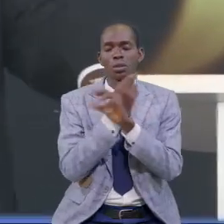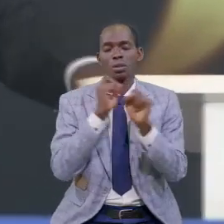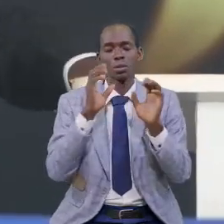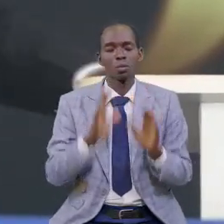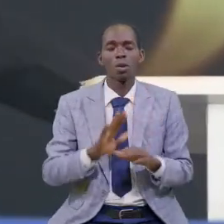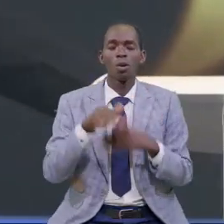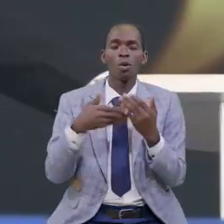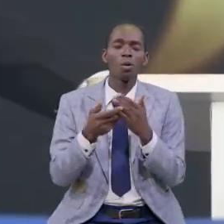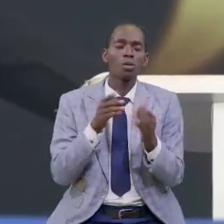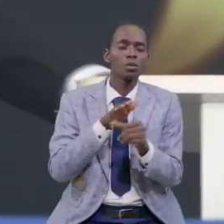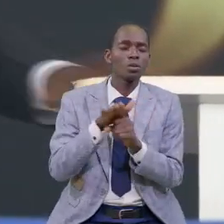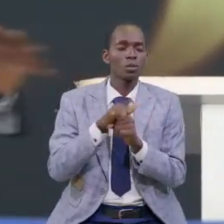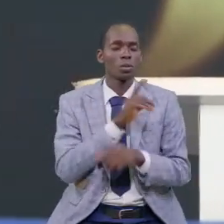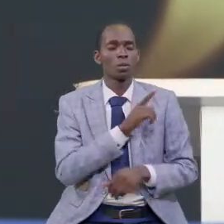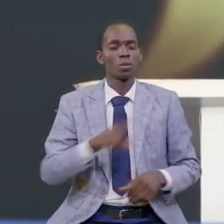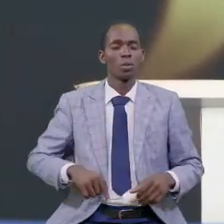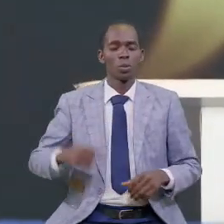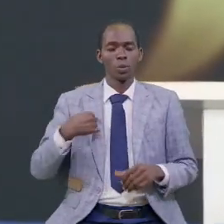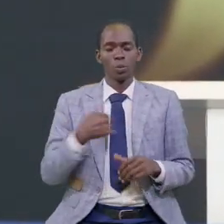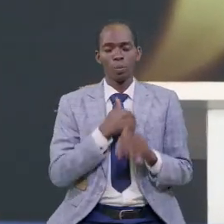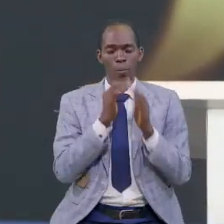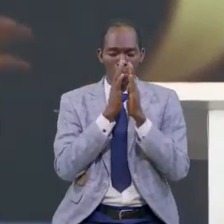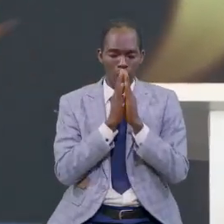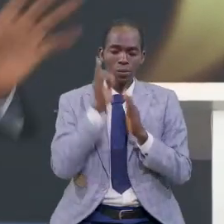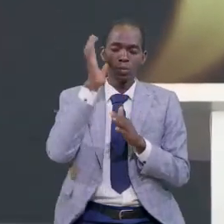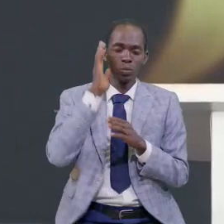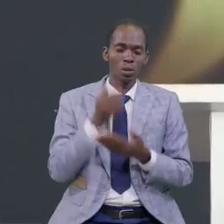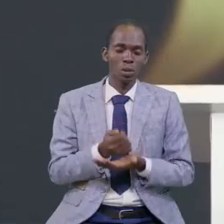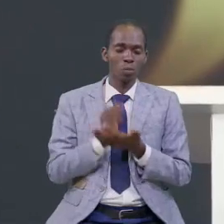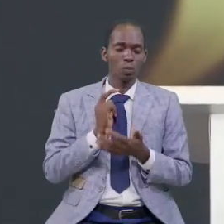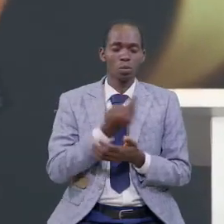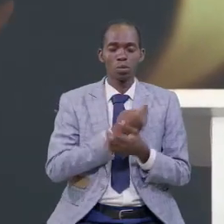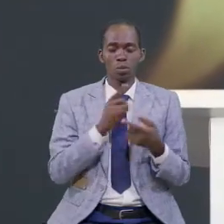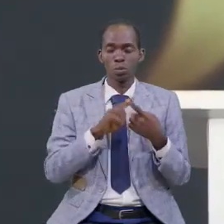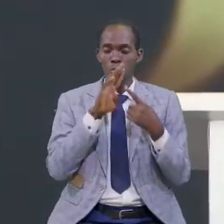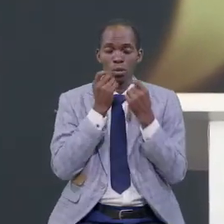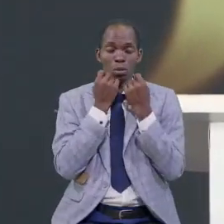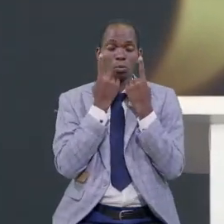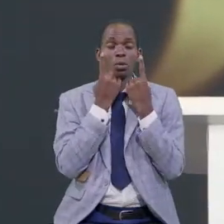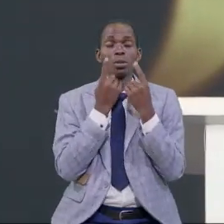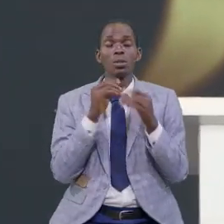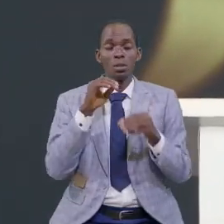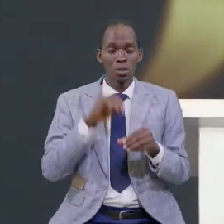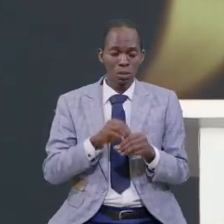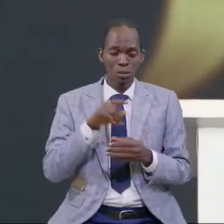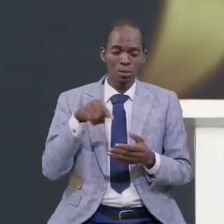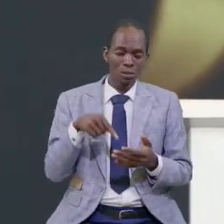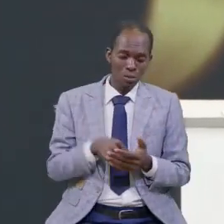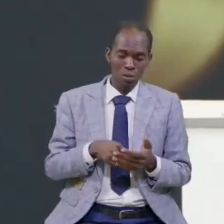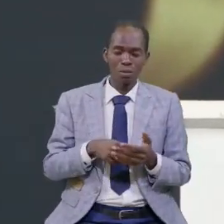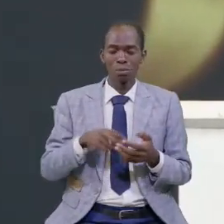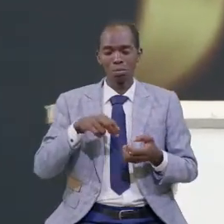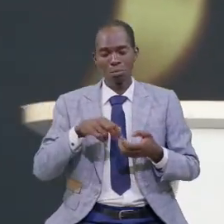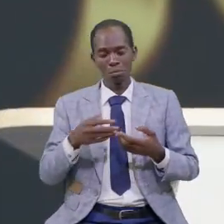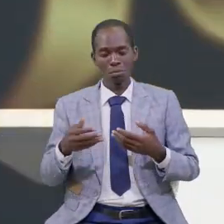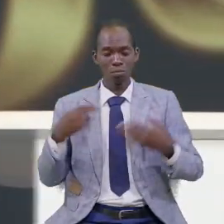Lord. And we pray you keep us awake, even in the condition physical in which we are. And we